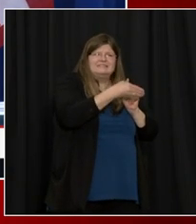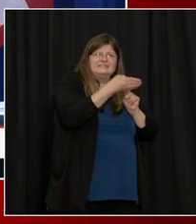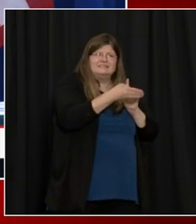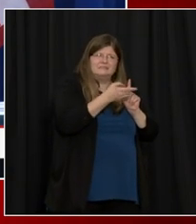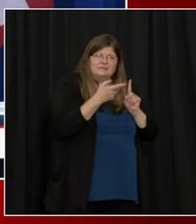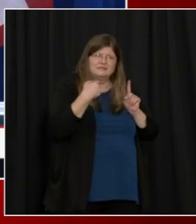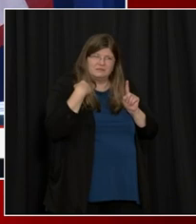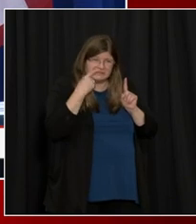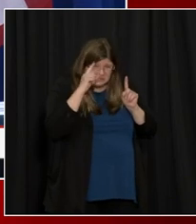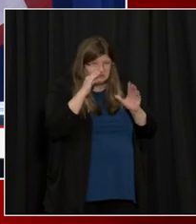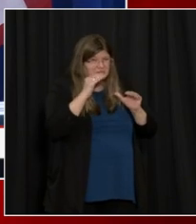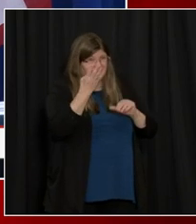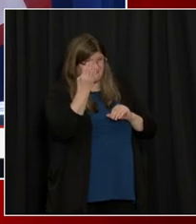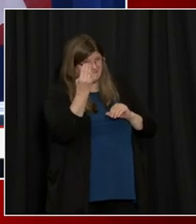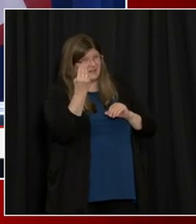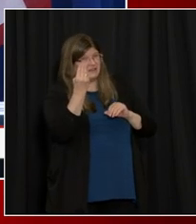it.